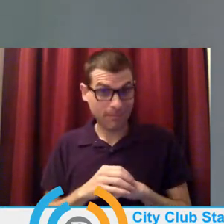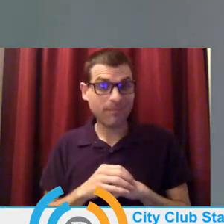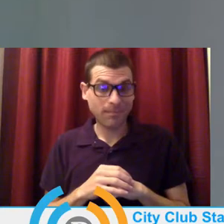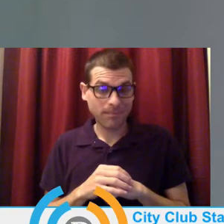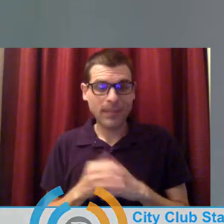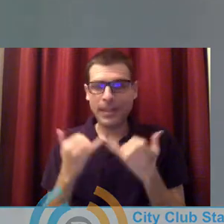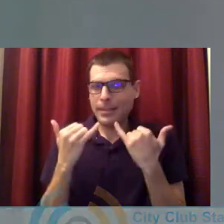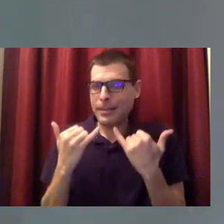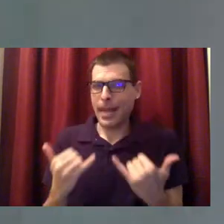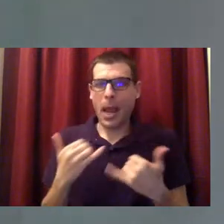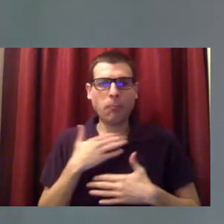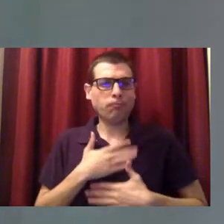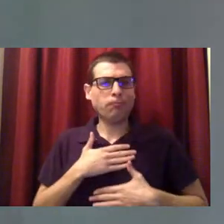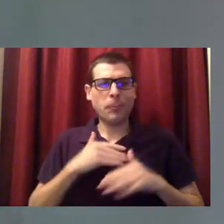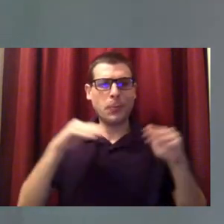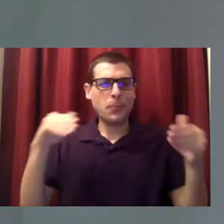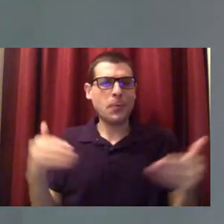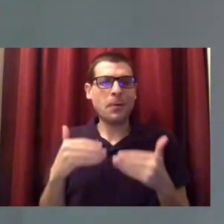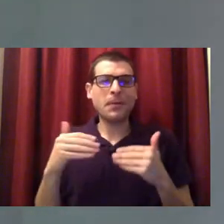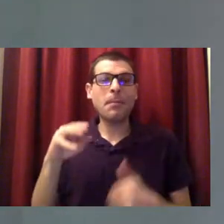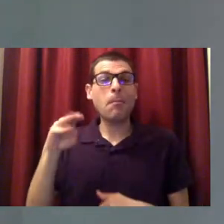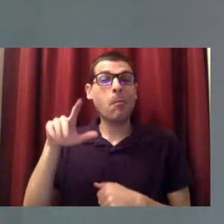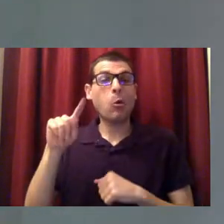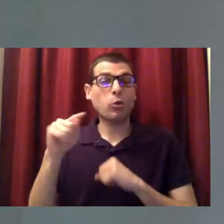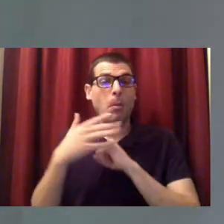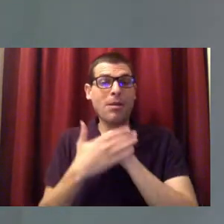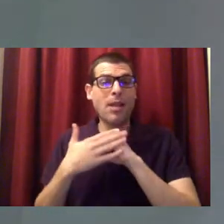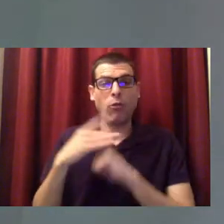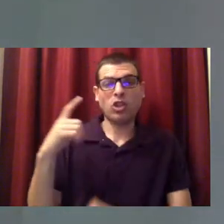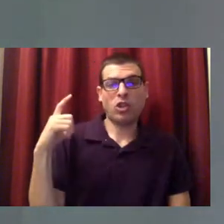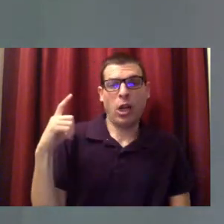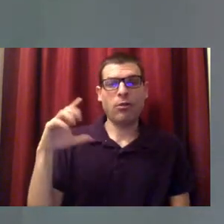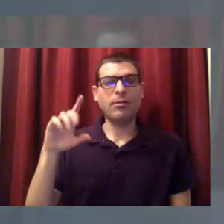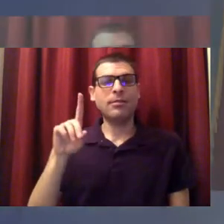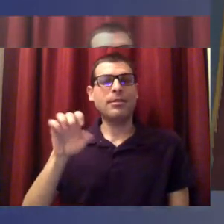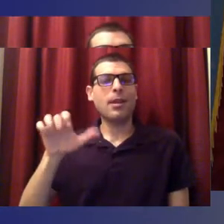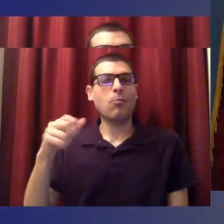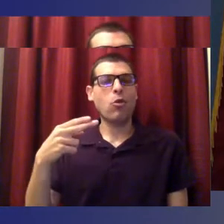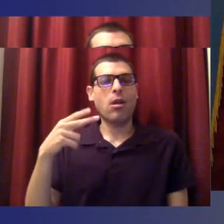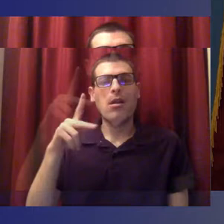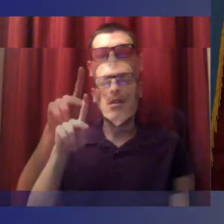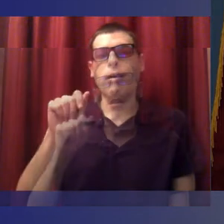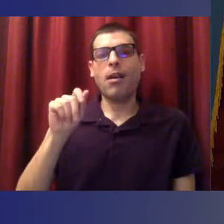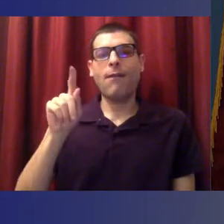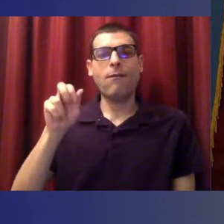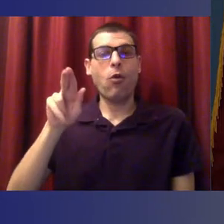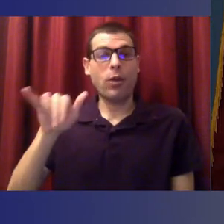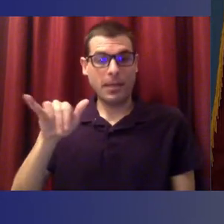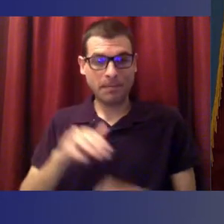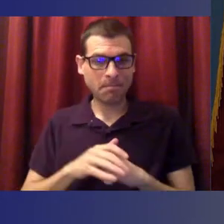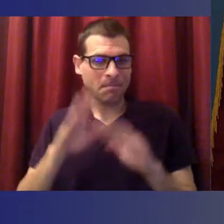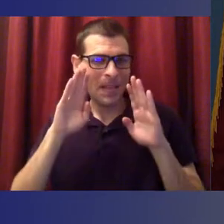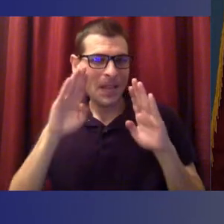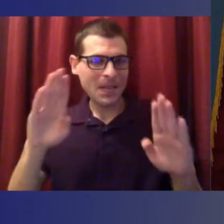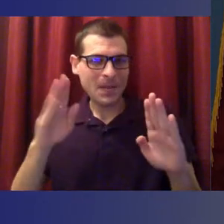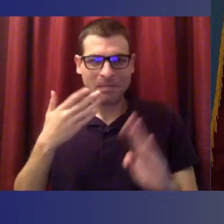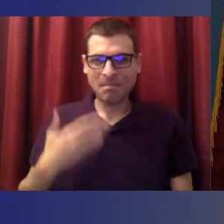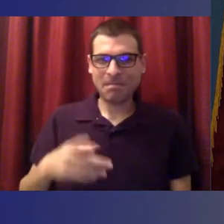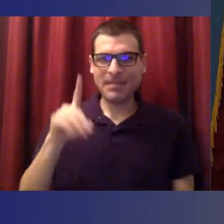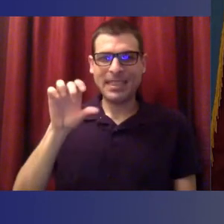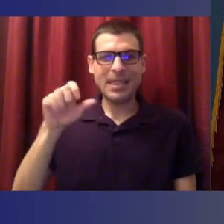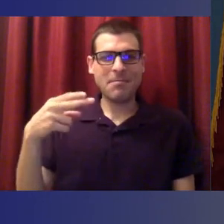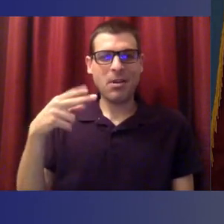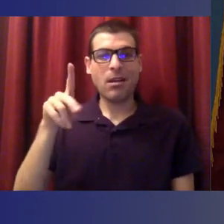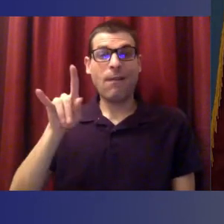my pleasure to welcome Multnomah County Chair Deborah Kafoury. Hello, I'm Deborah Kafoury, your Multnomah